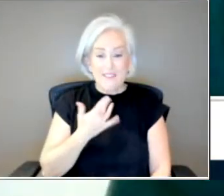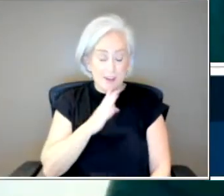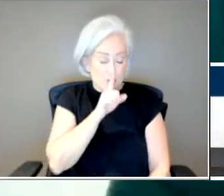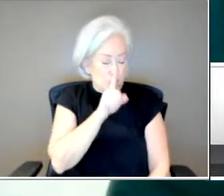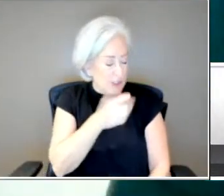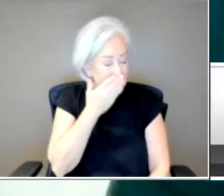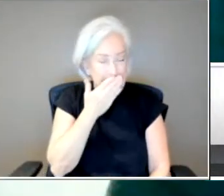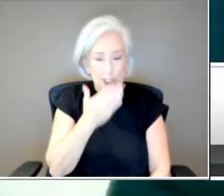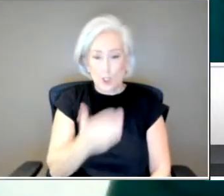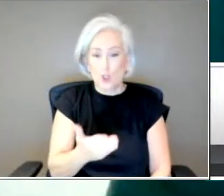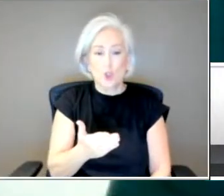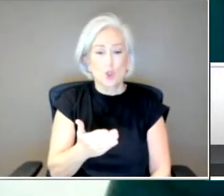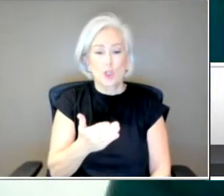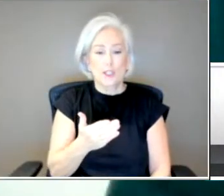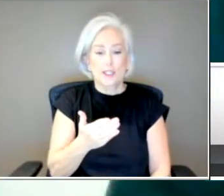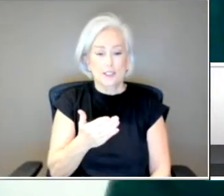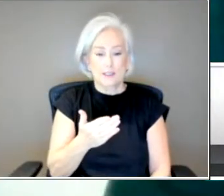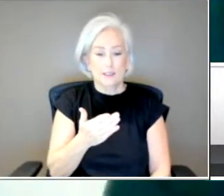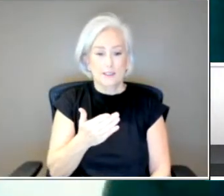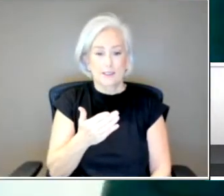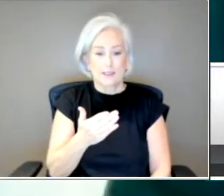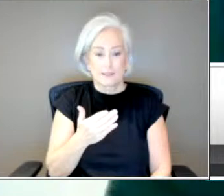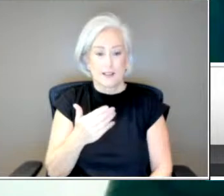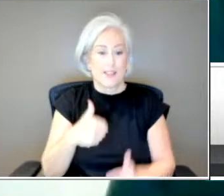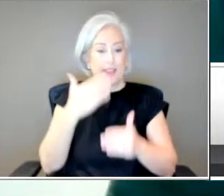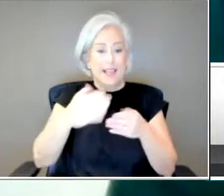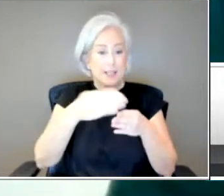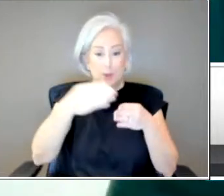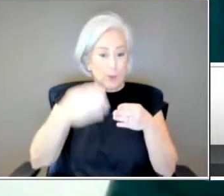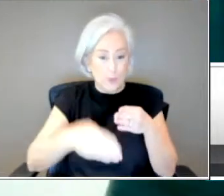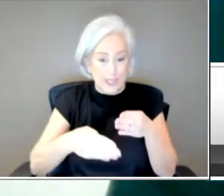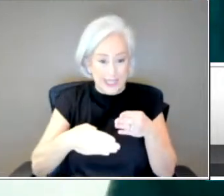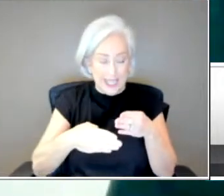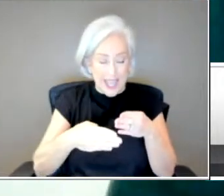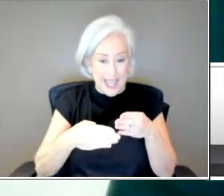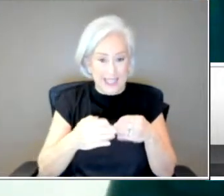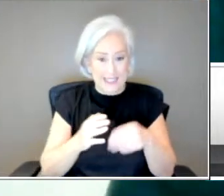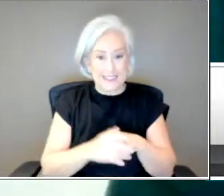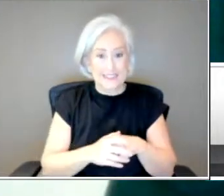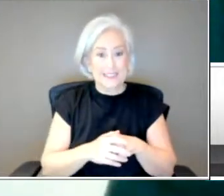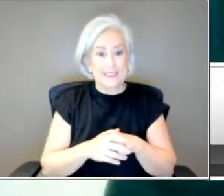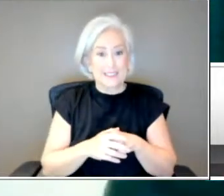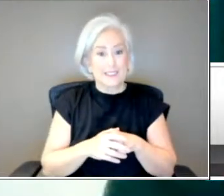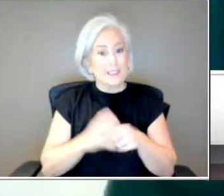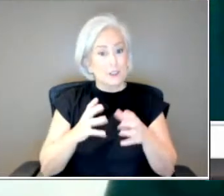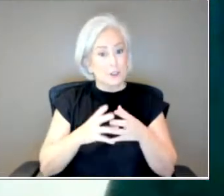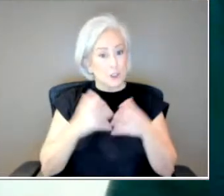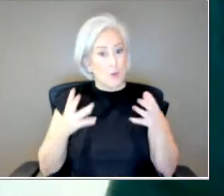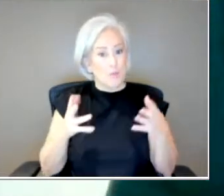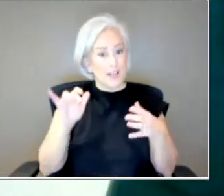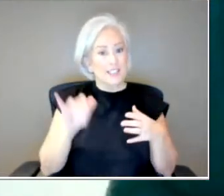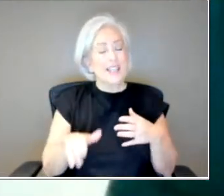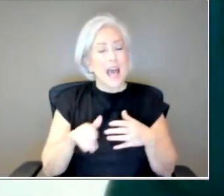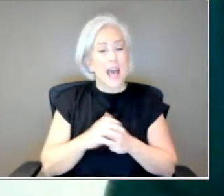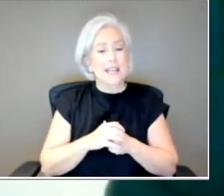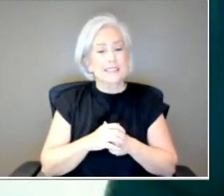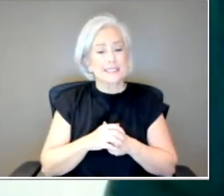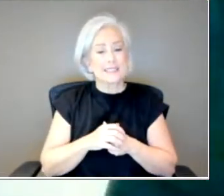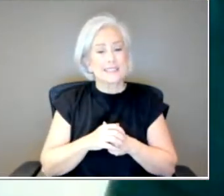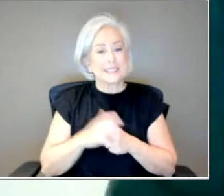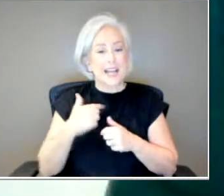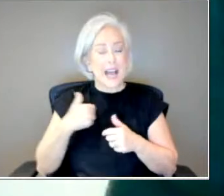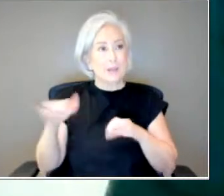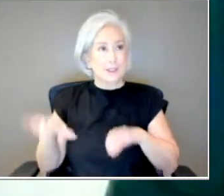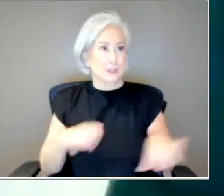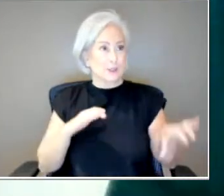good, like the weekend after. So much so that I was doing all the stuff that I